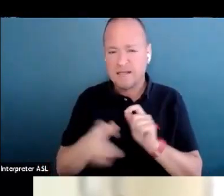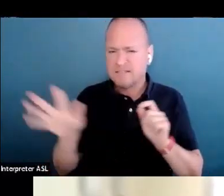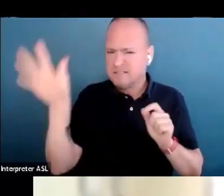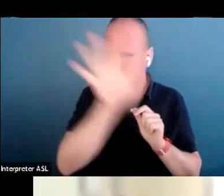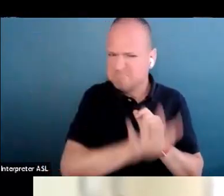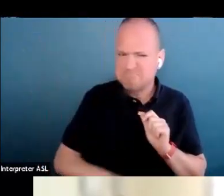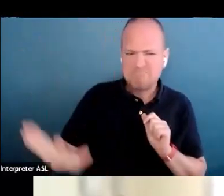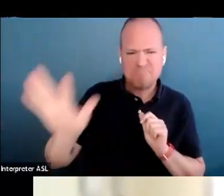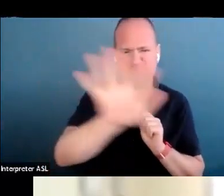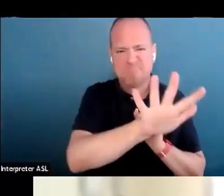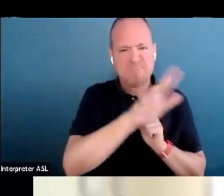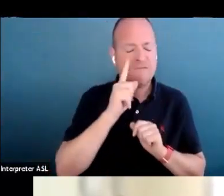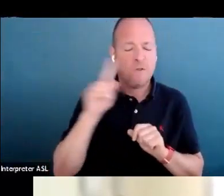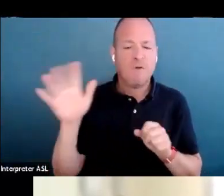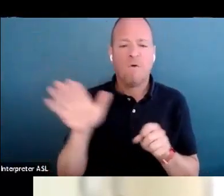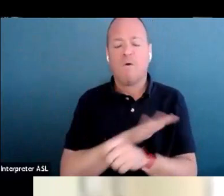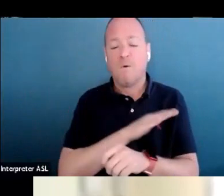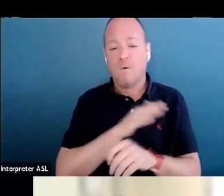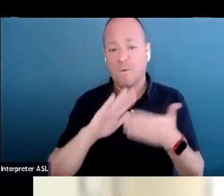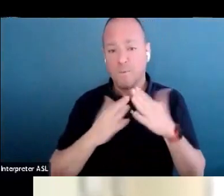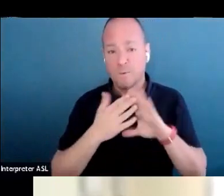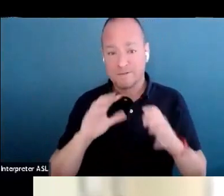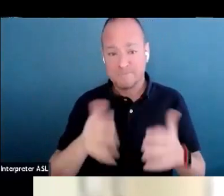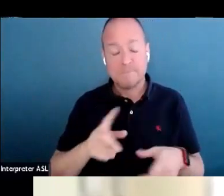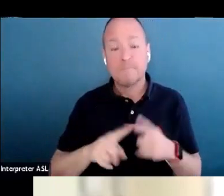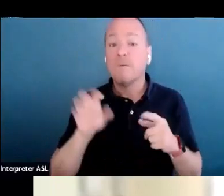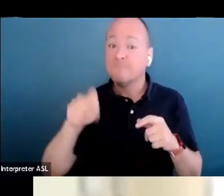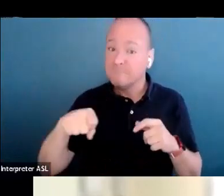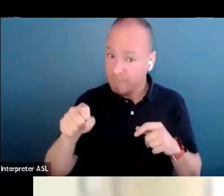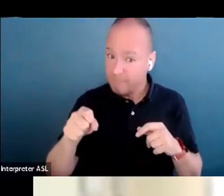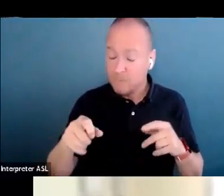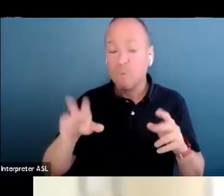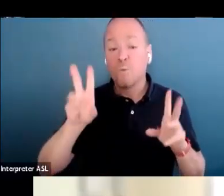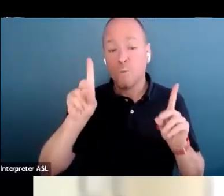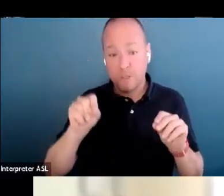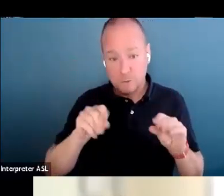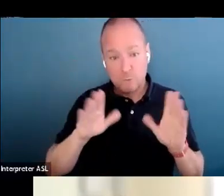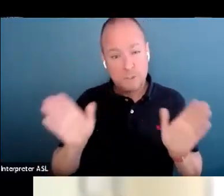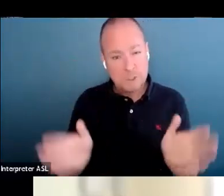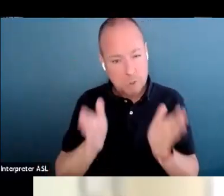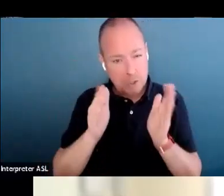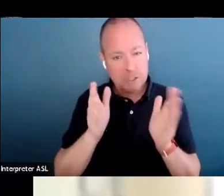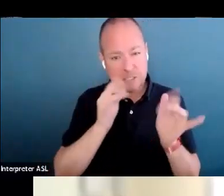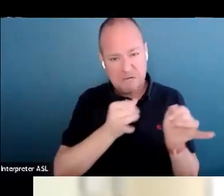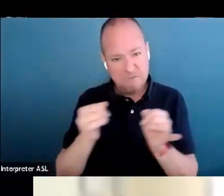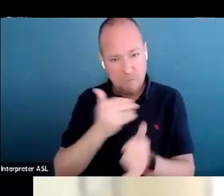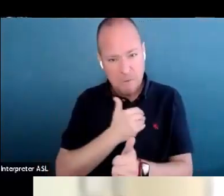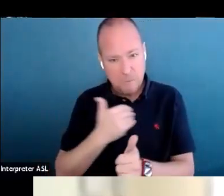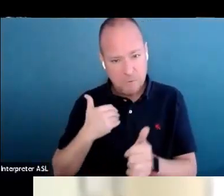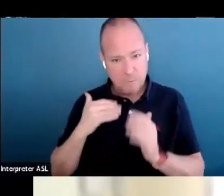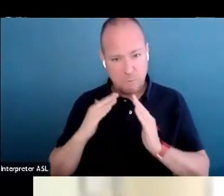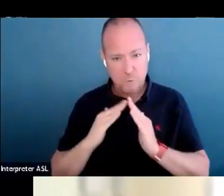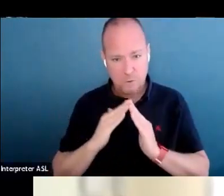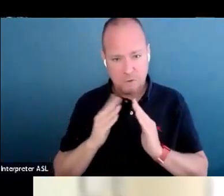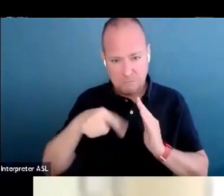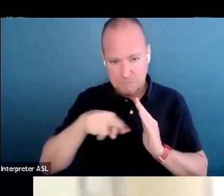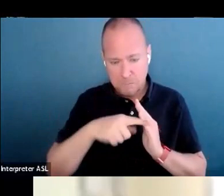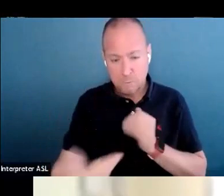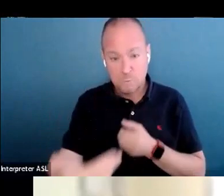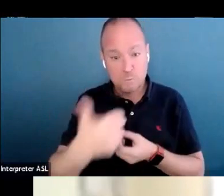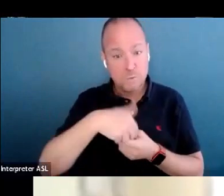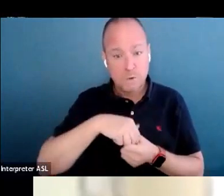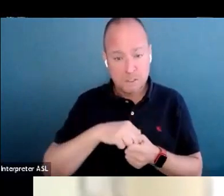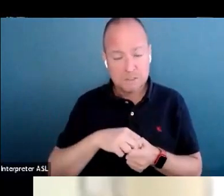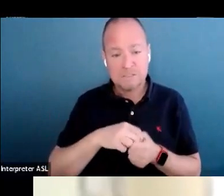whole community. But that said, we do encourage individual members of our community to join us